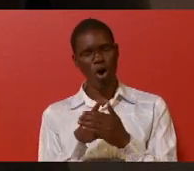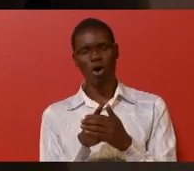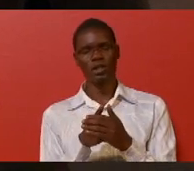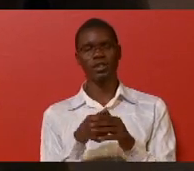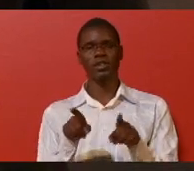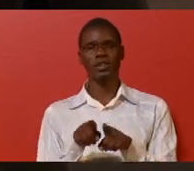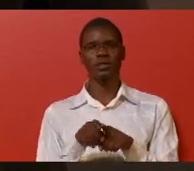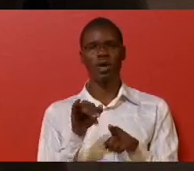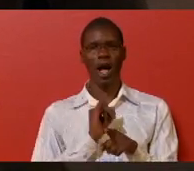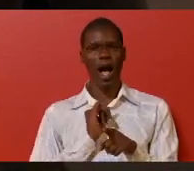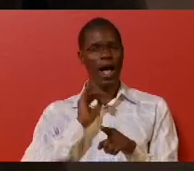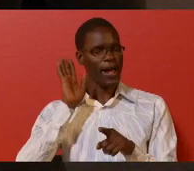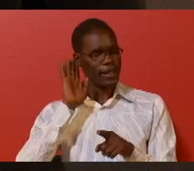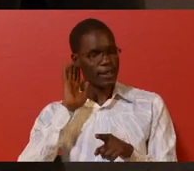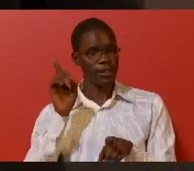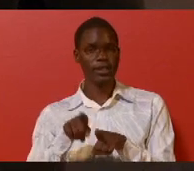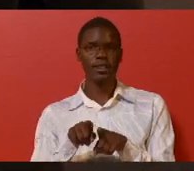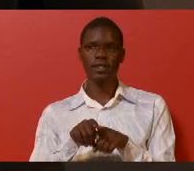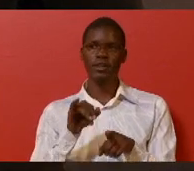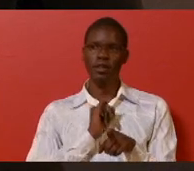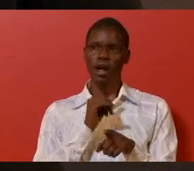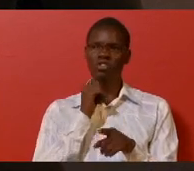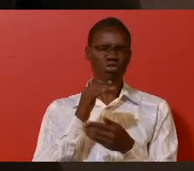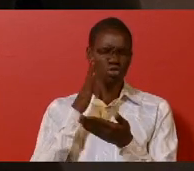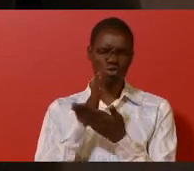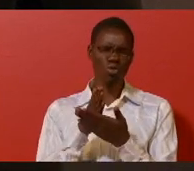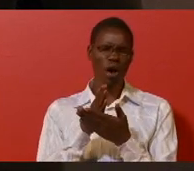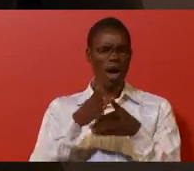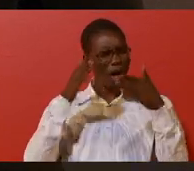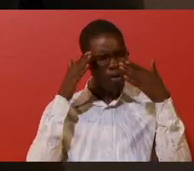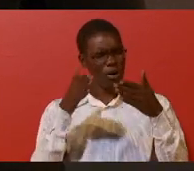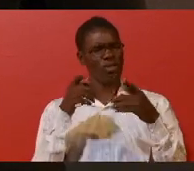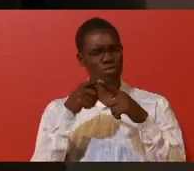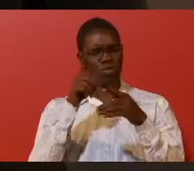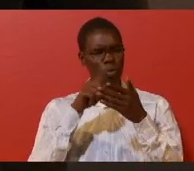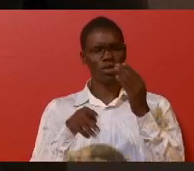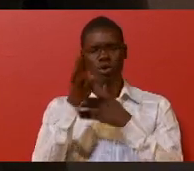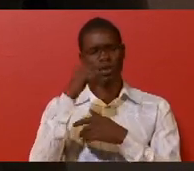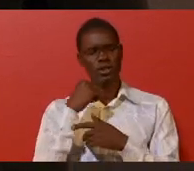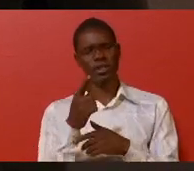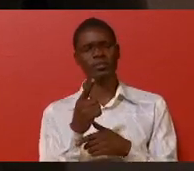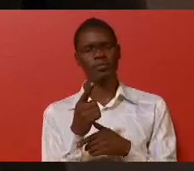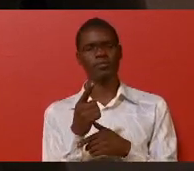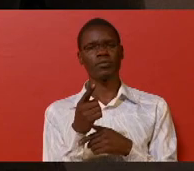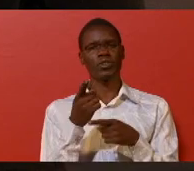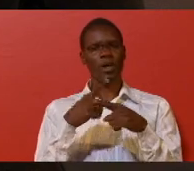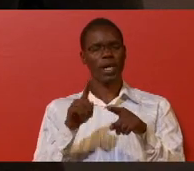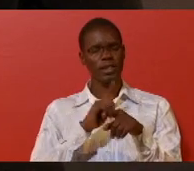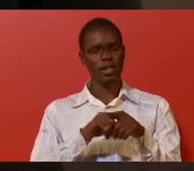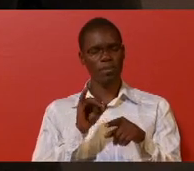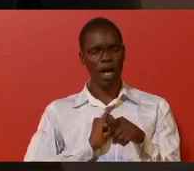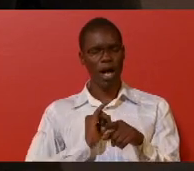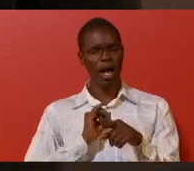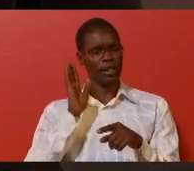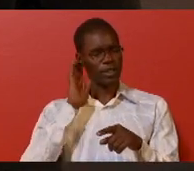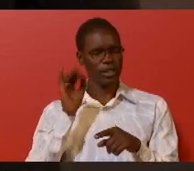commandments, I was listening, and I'm not always sure that I'm paying attention to what God is saying. But as I listened tonight, I caught some of them that